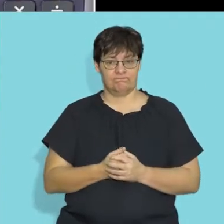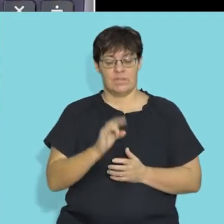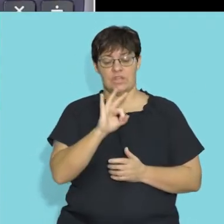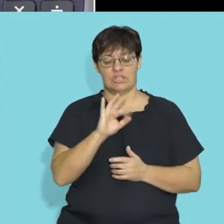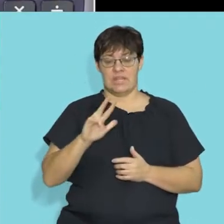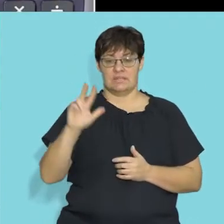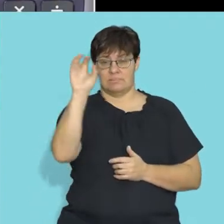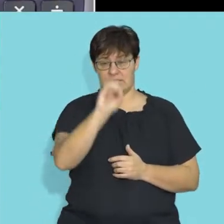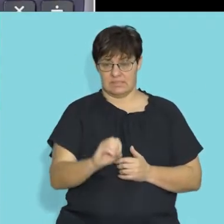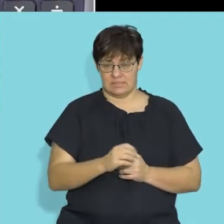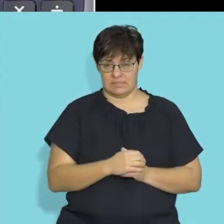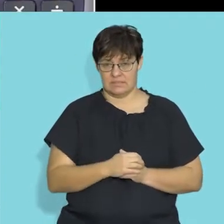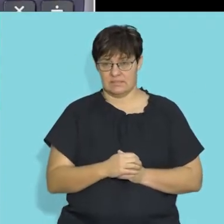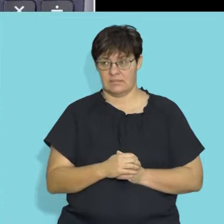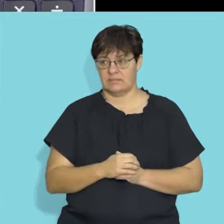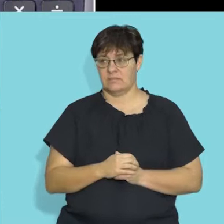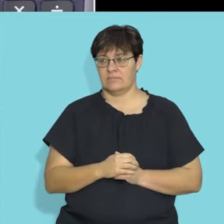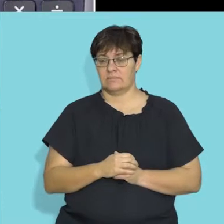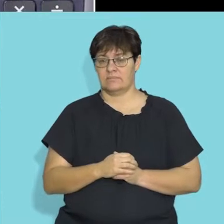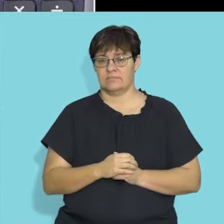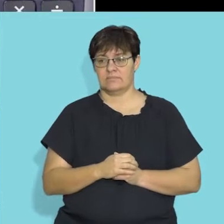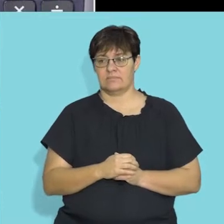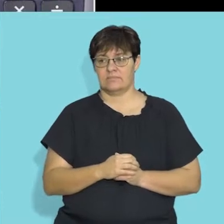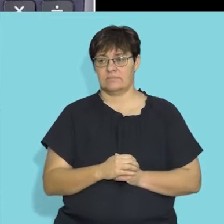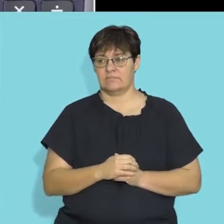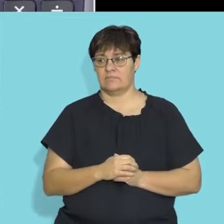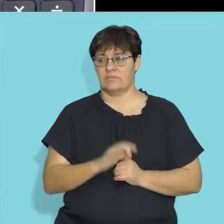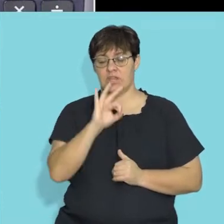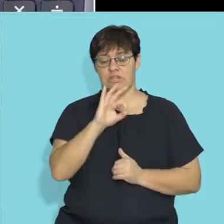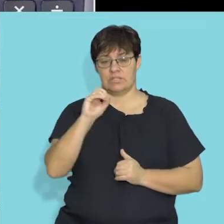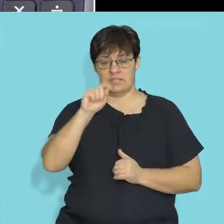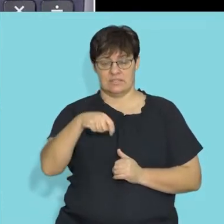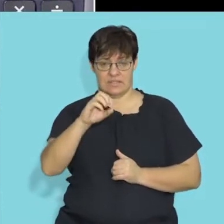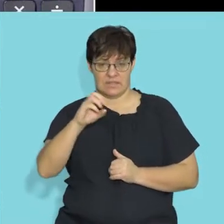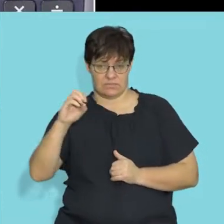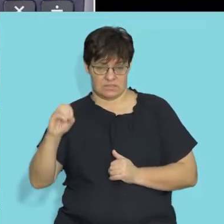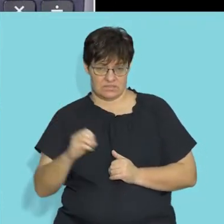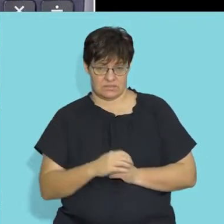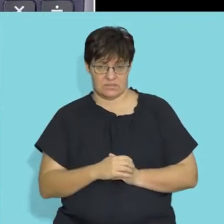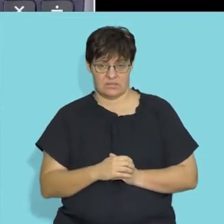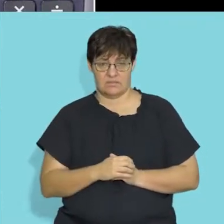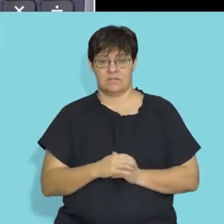the 38%, let's do that. Let's take the 30,000